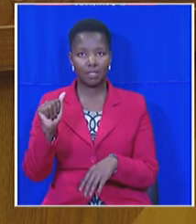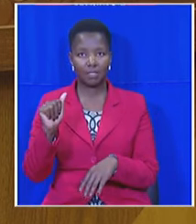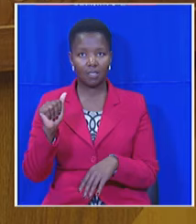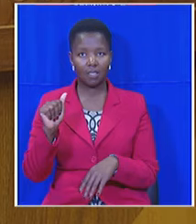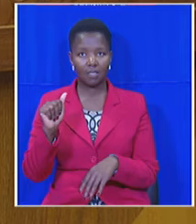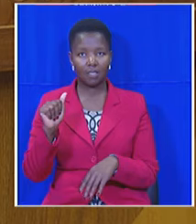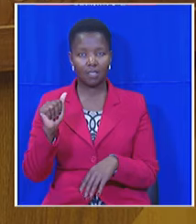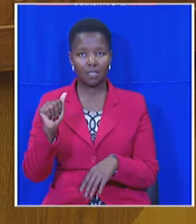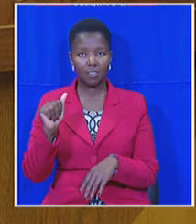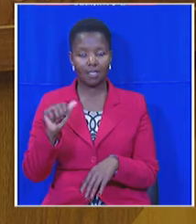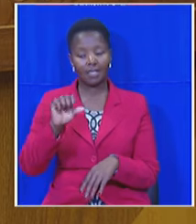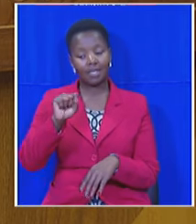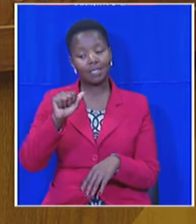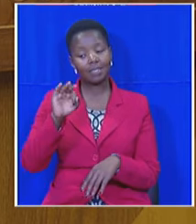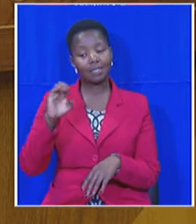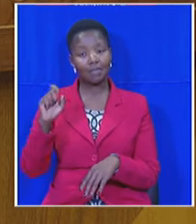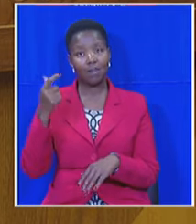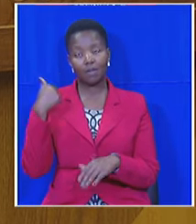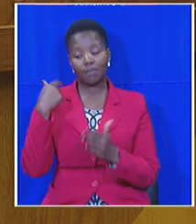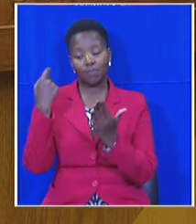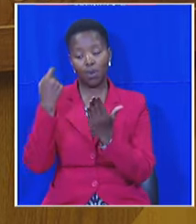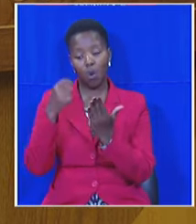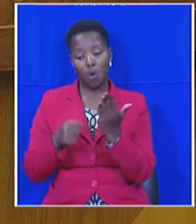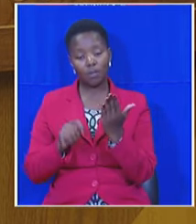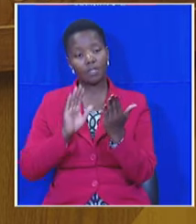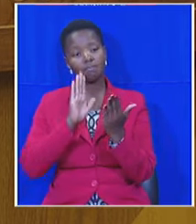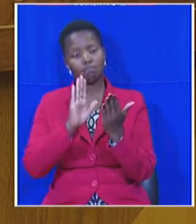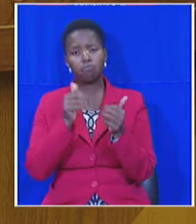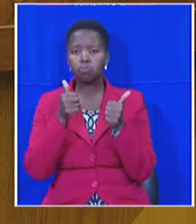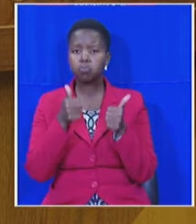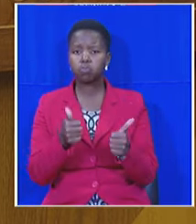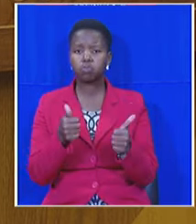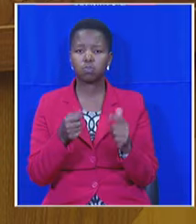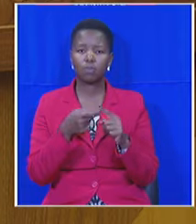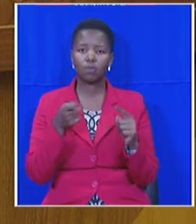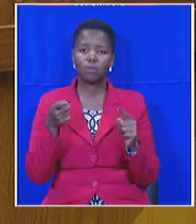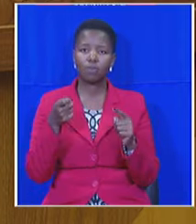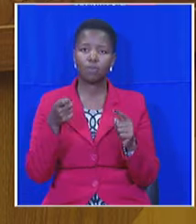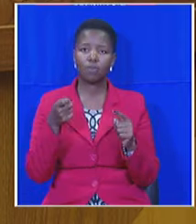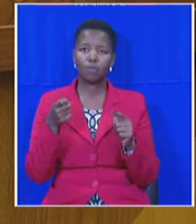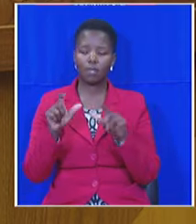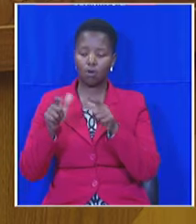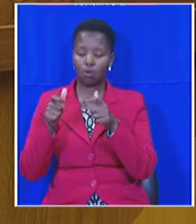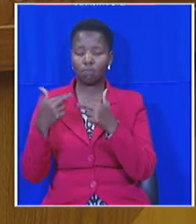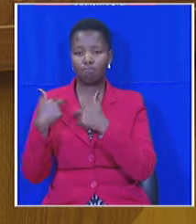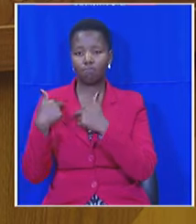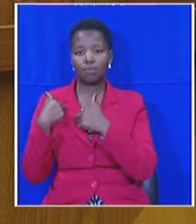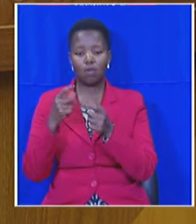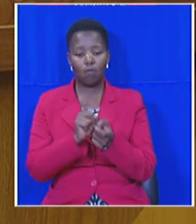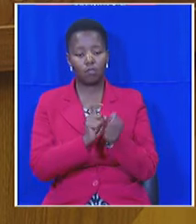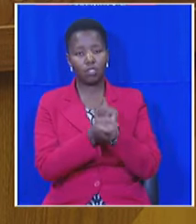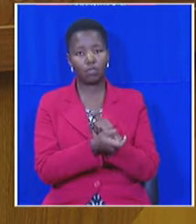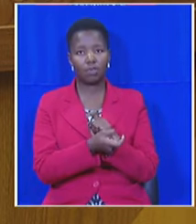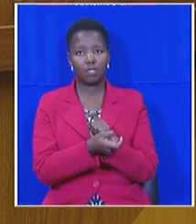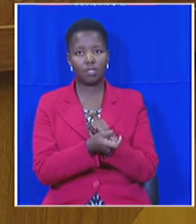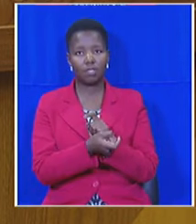got a clean audit from the commission dealing with transformation.